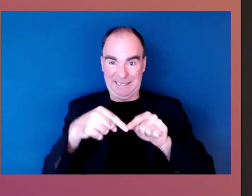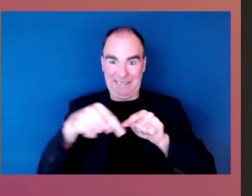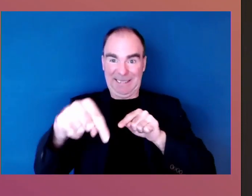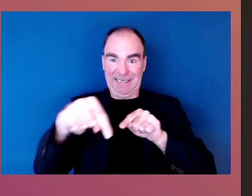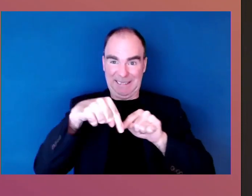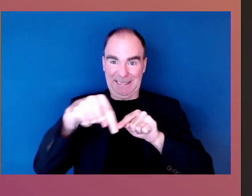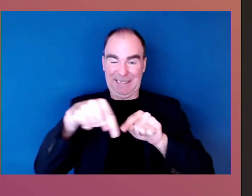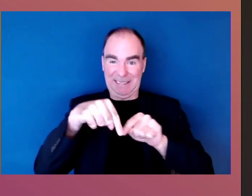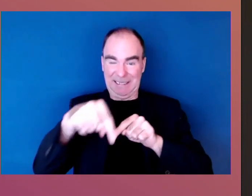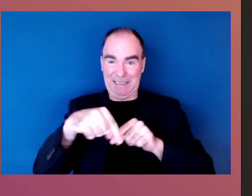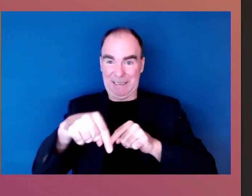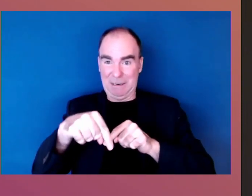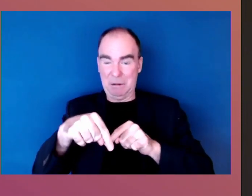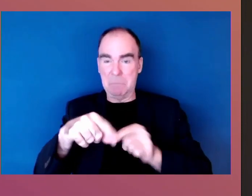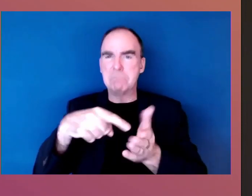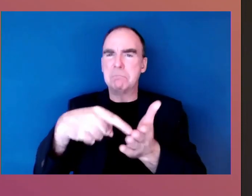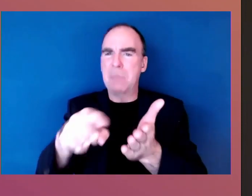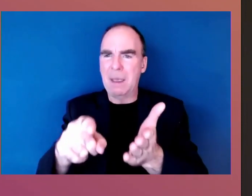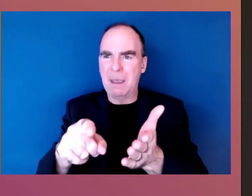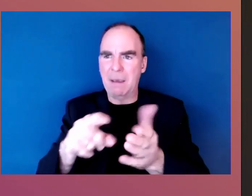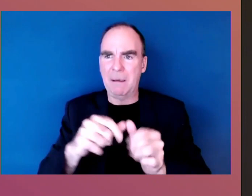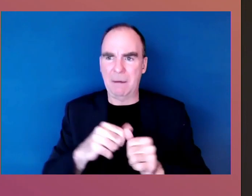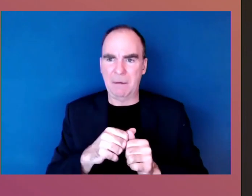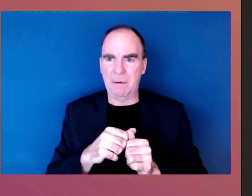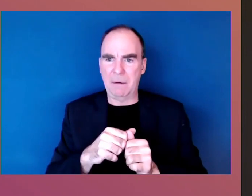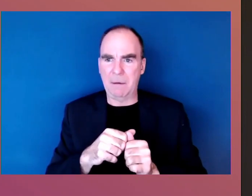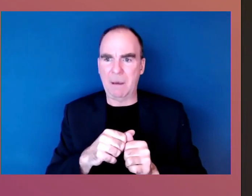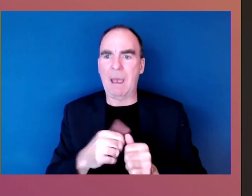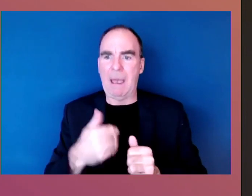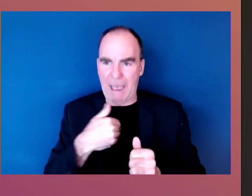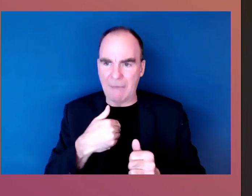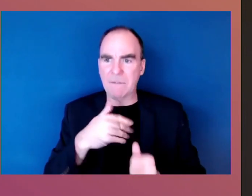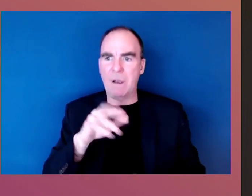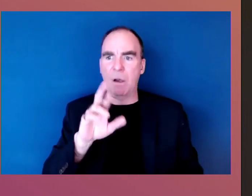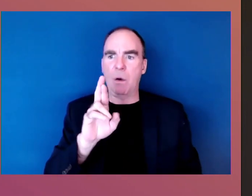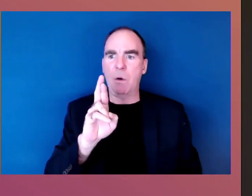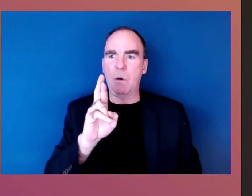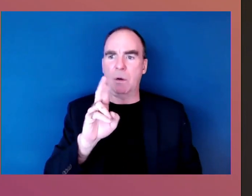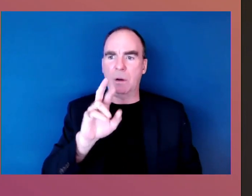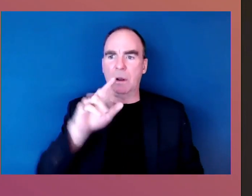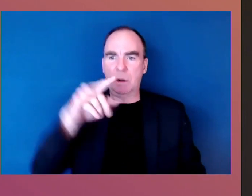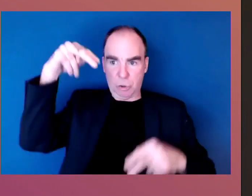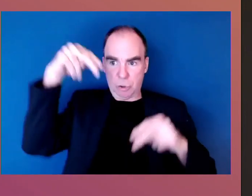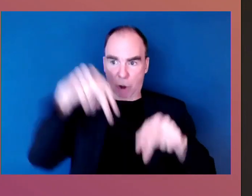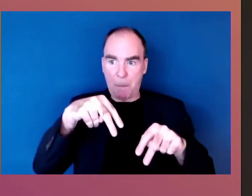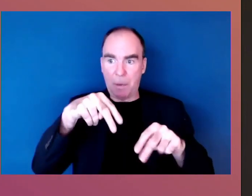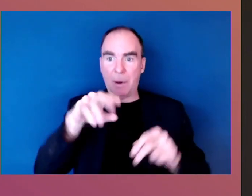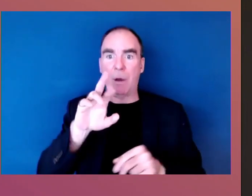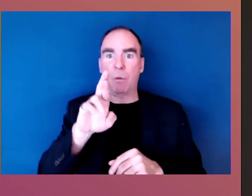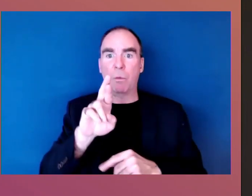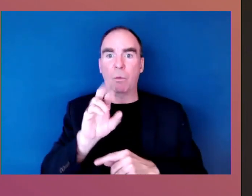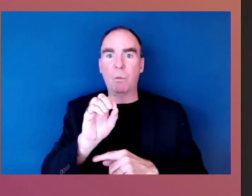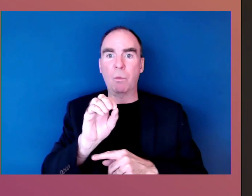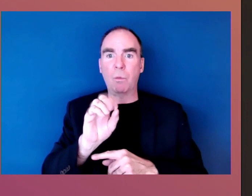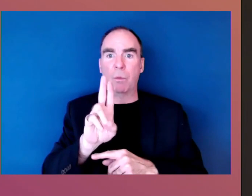pointed in the topological route map on map server. We can project exact location of